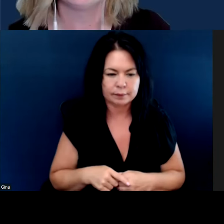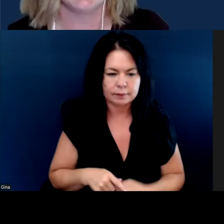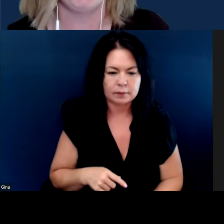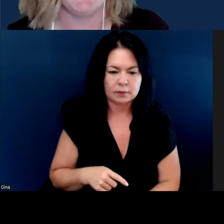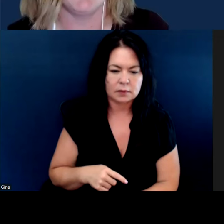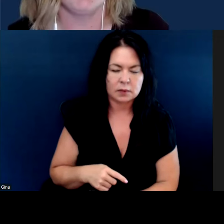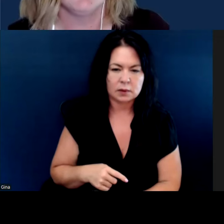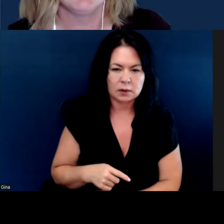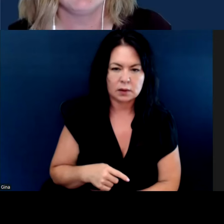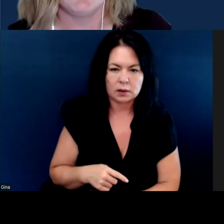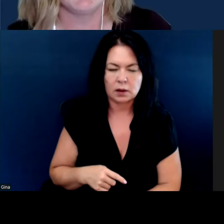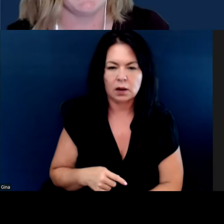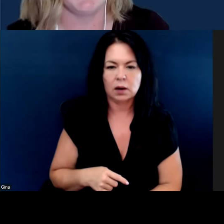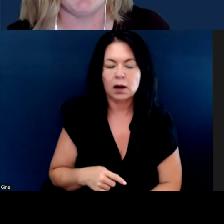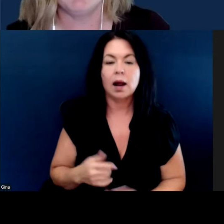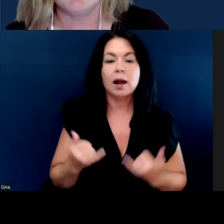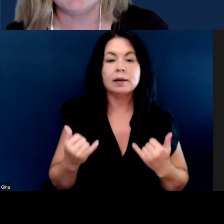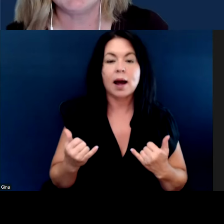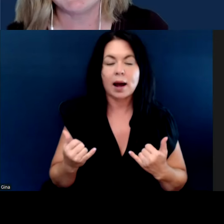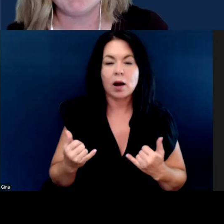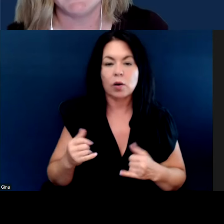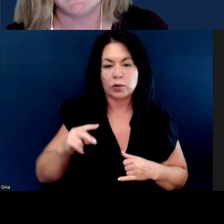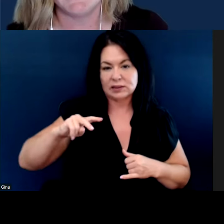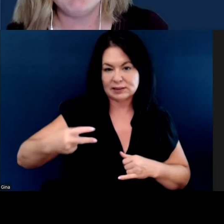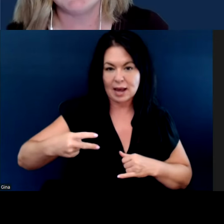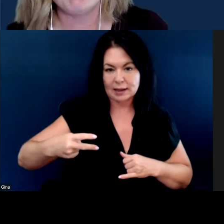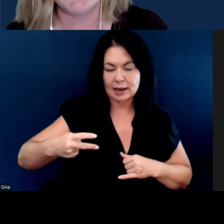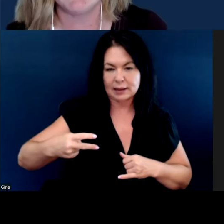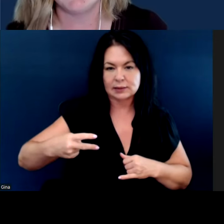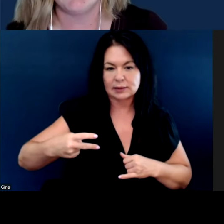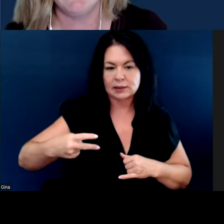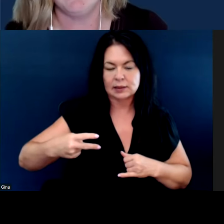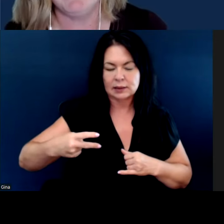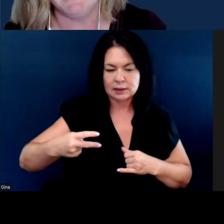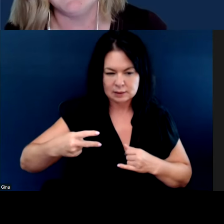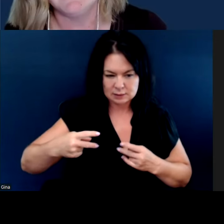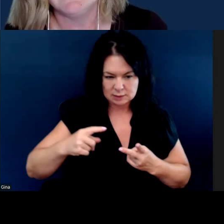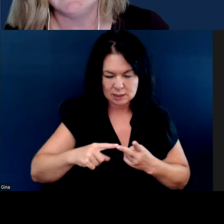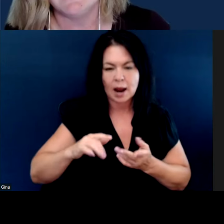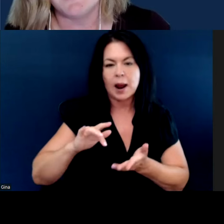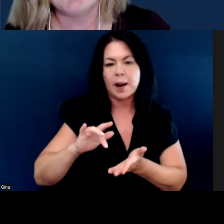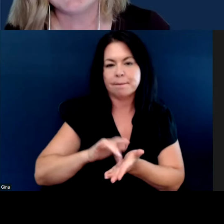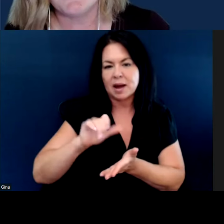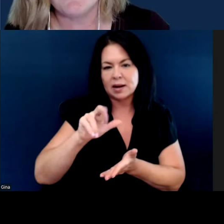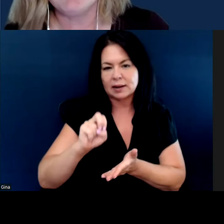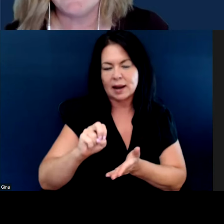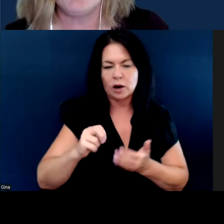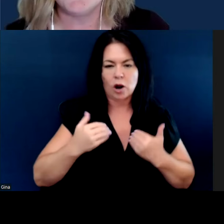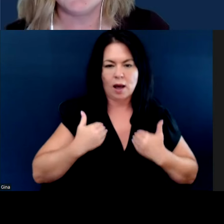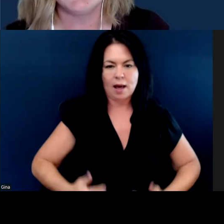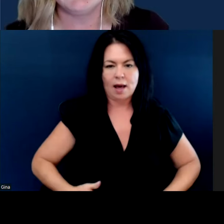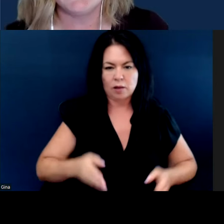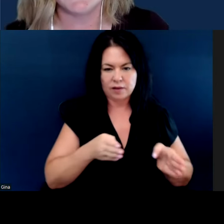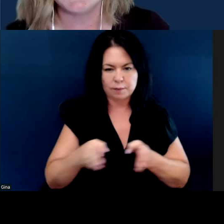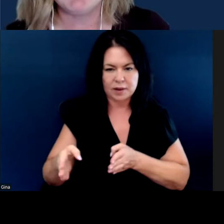that second path that we were talking about with respect to Medicare, and that's a Medicare health plan. So on the left